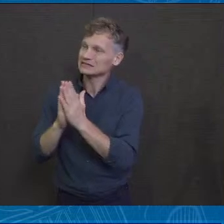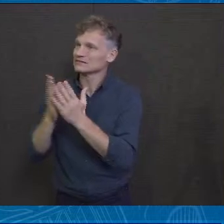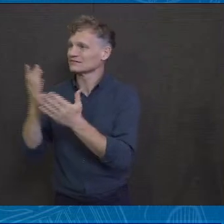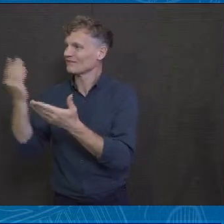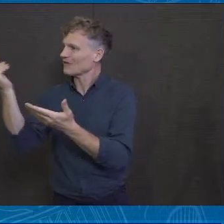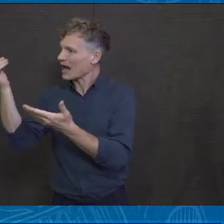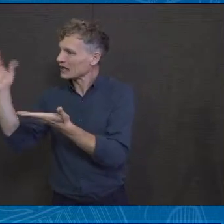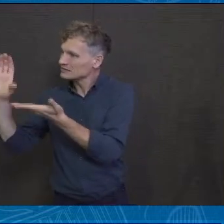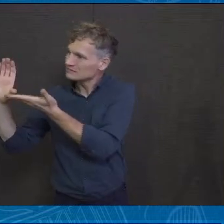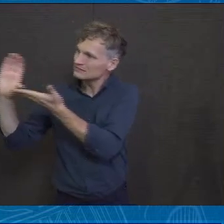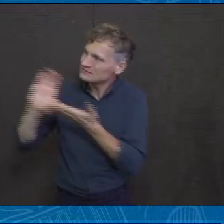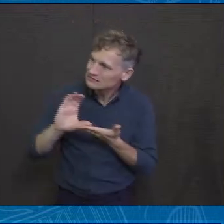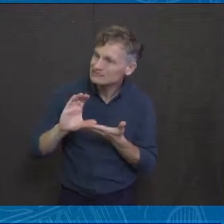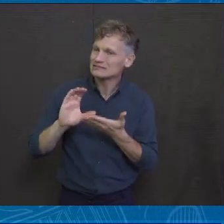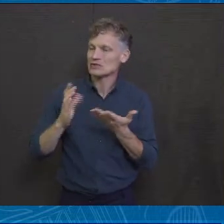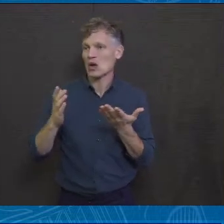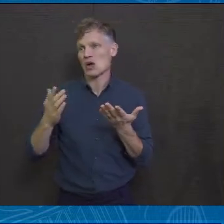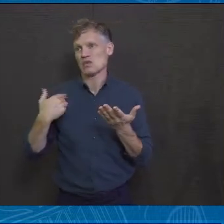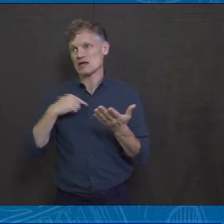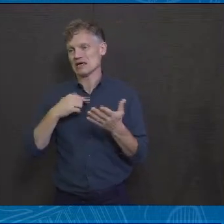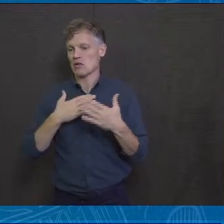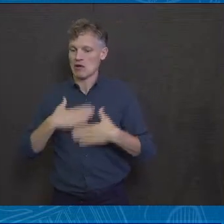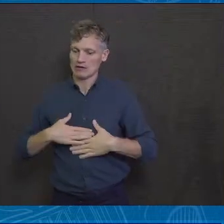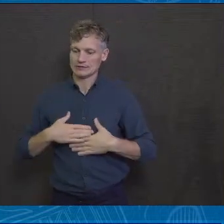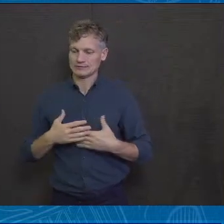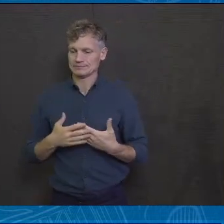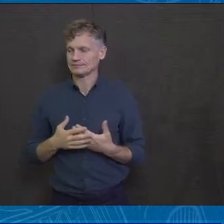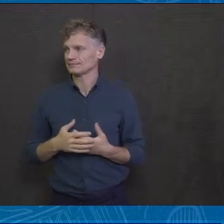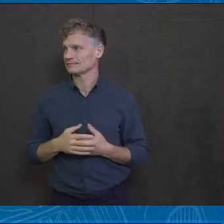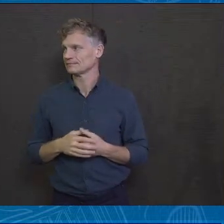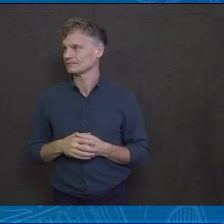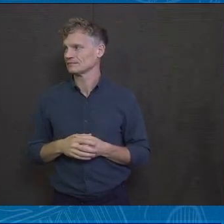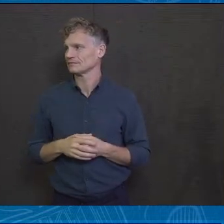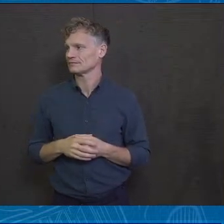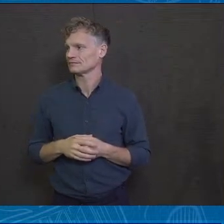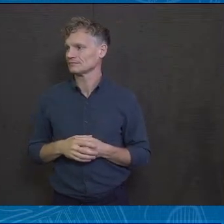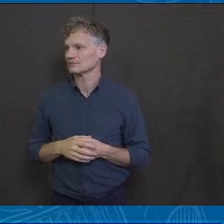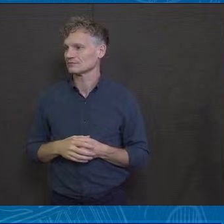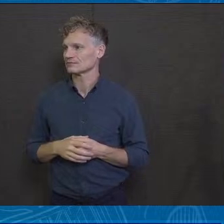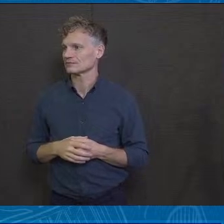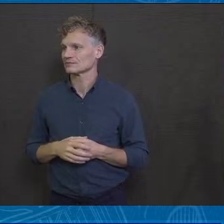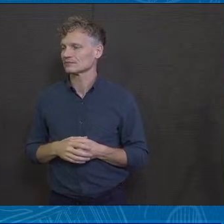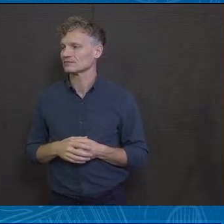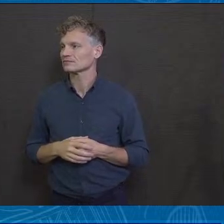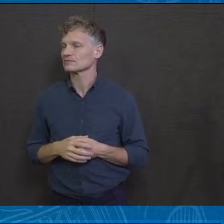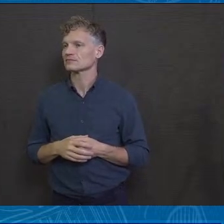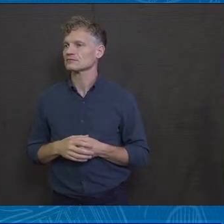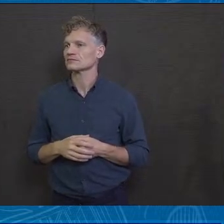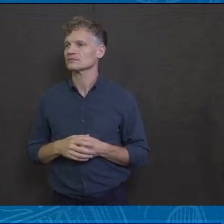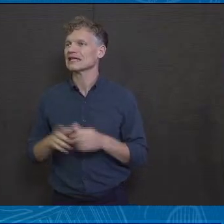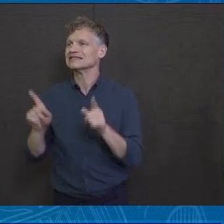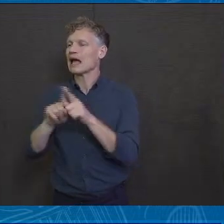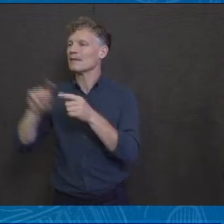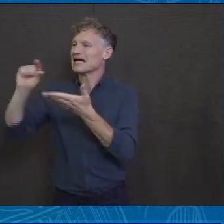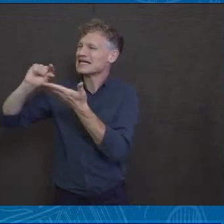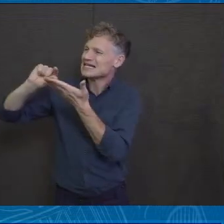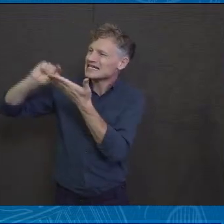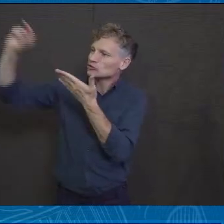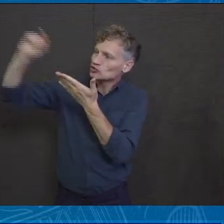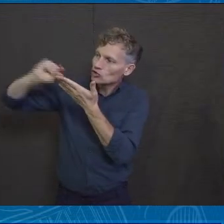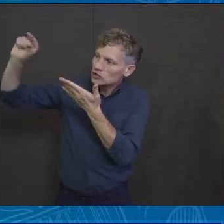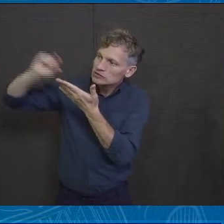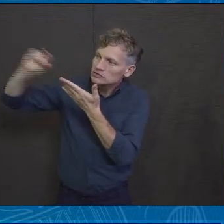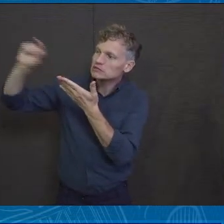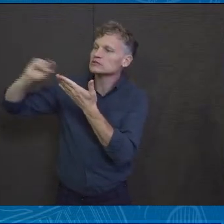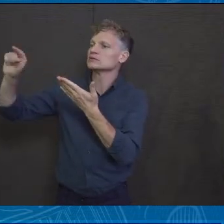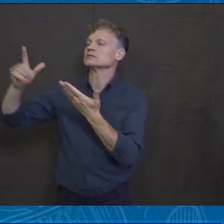So we try to do the risk transfer, like for insurance, for the bond, like disaster management bond or